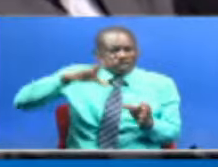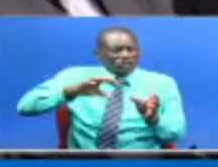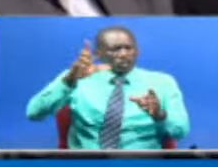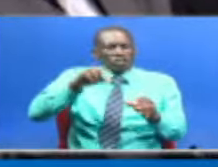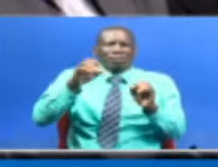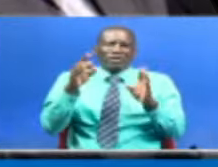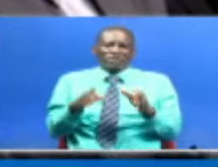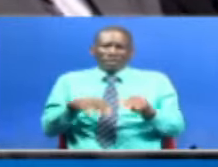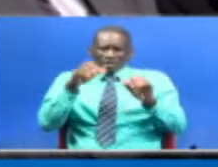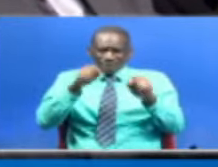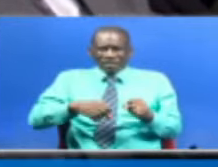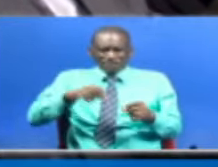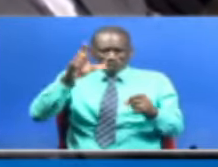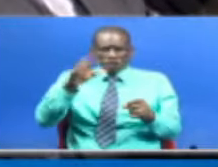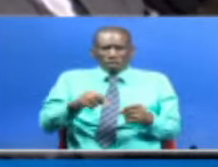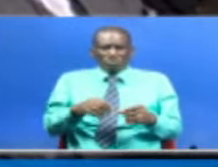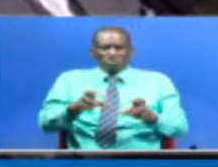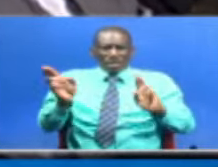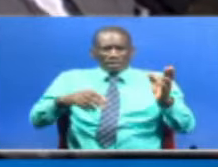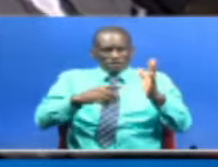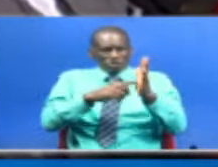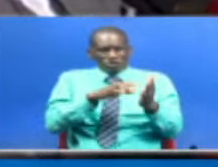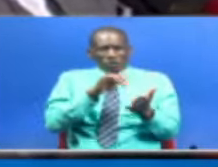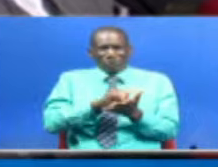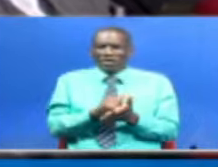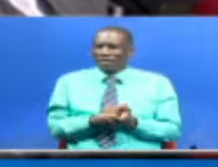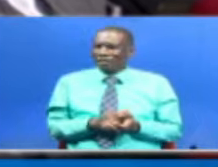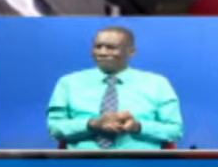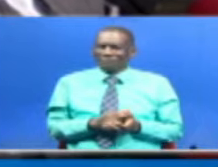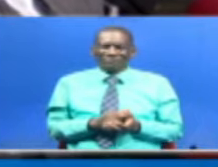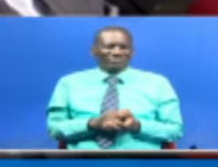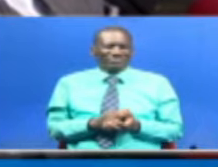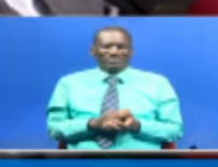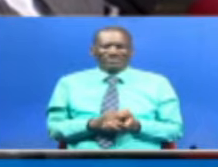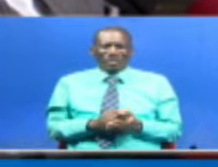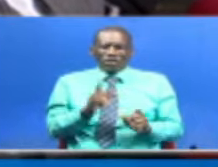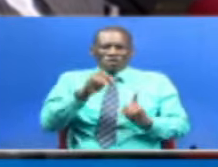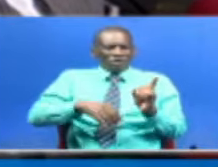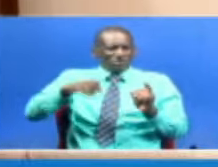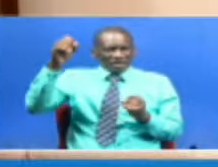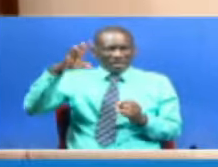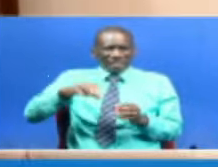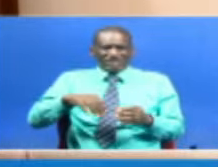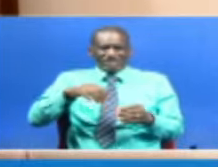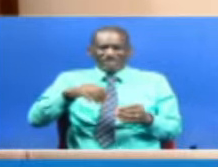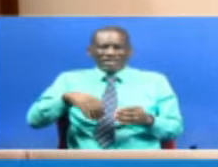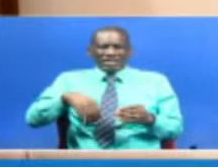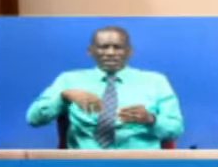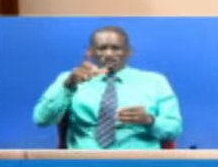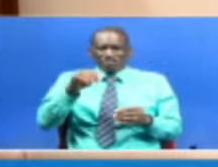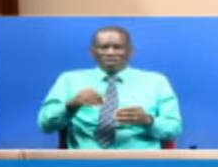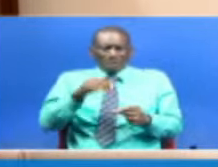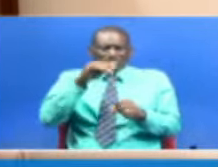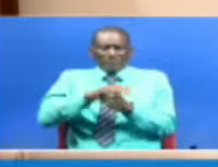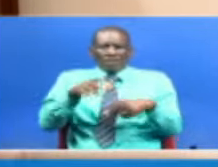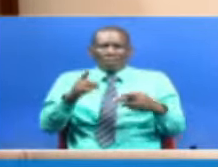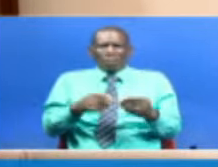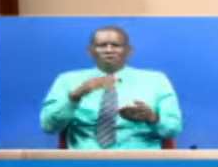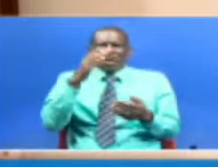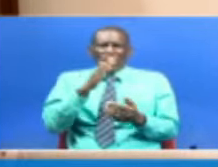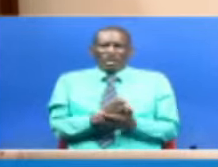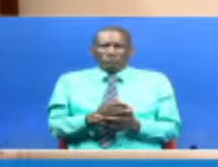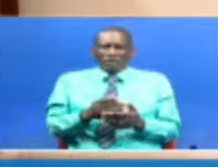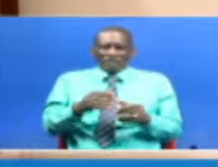is. And we are willing to demonstrate that. We are willing. The cost of your tokens. You know, for a lot of people, they would actually rather